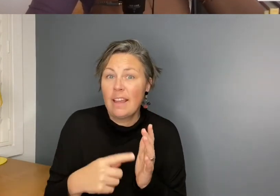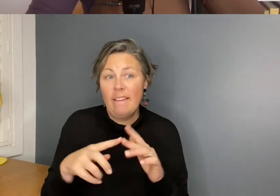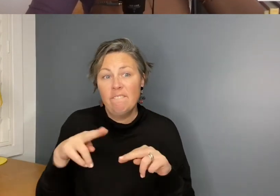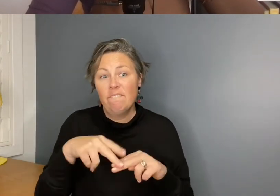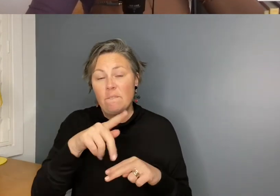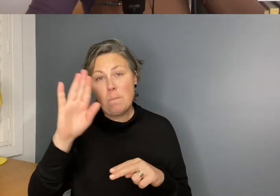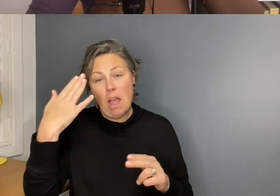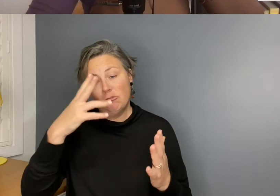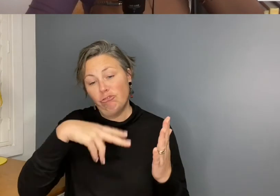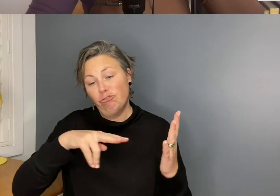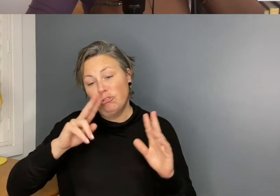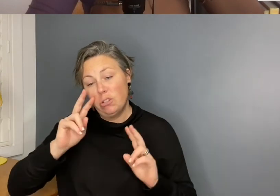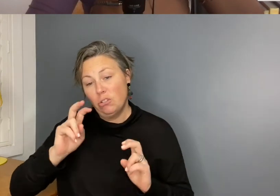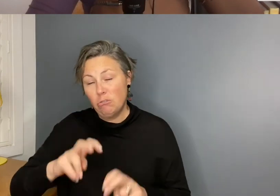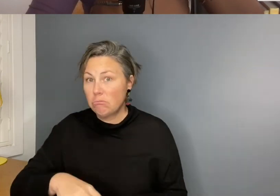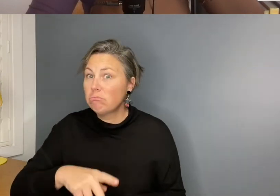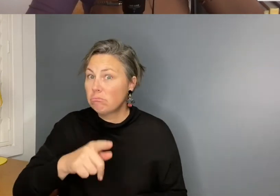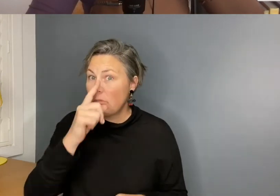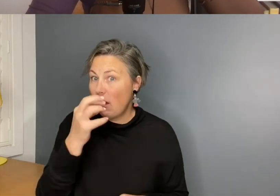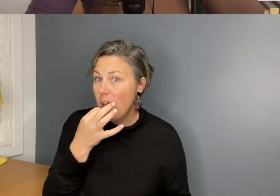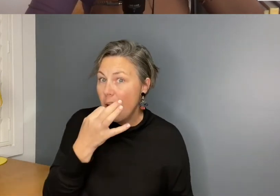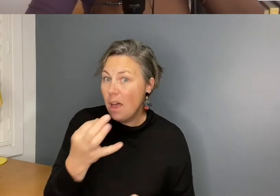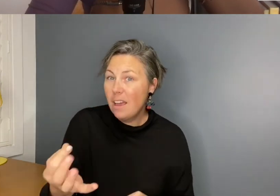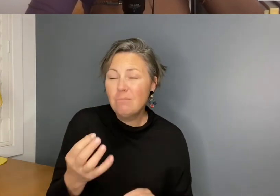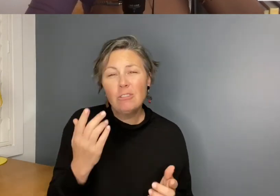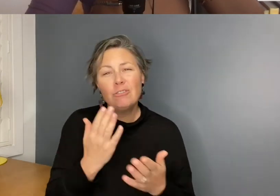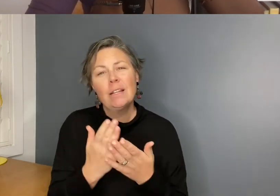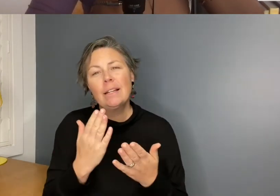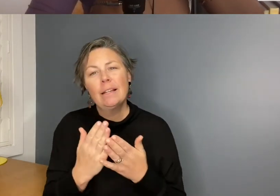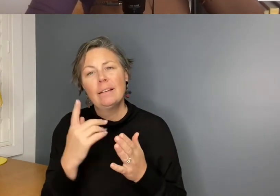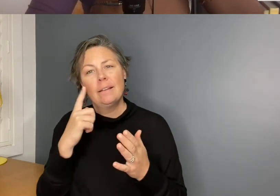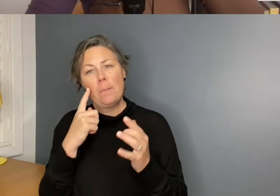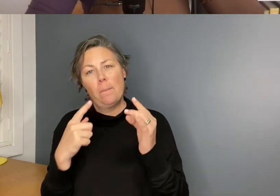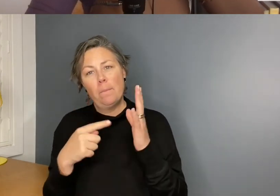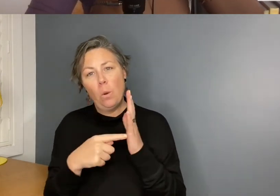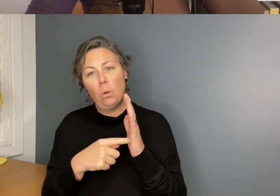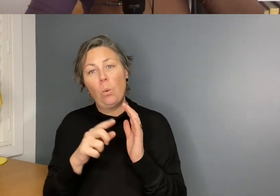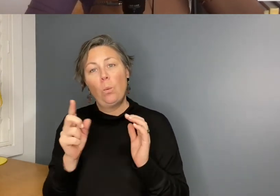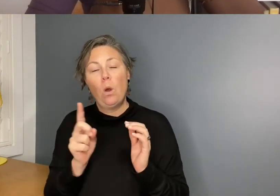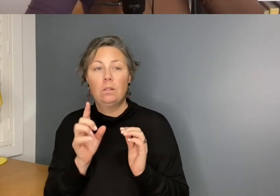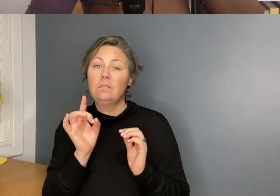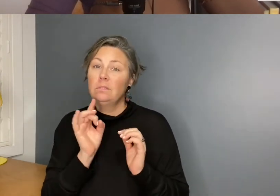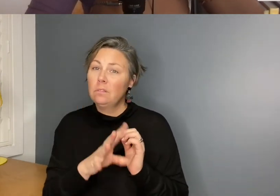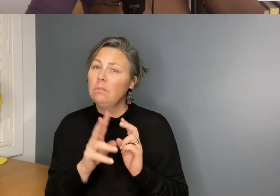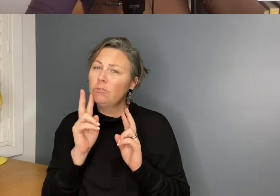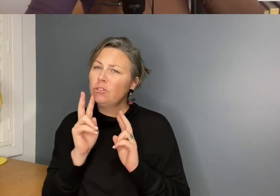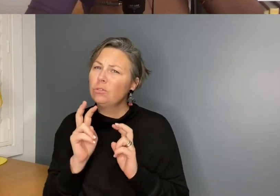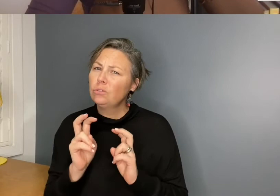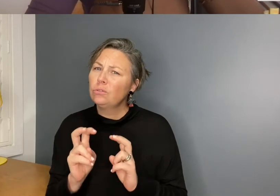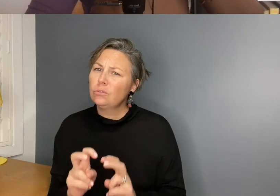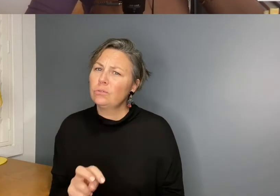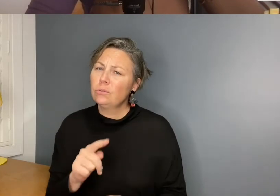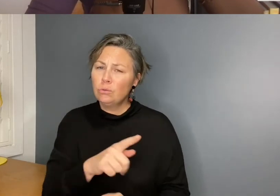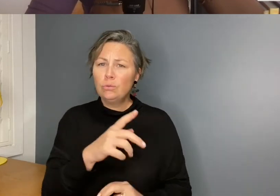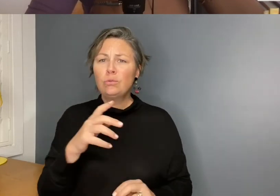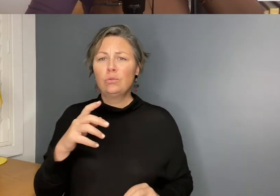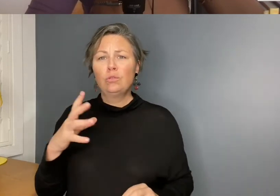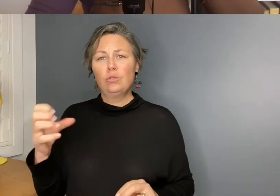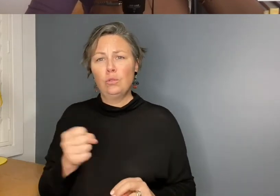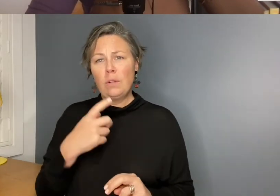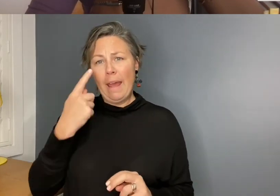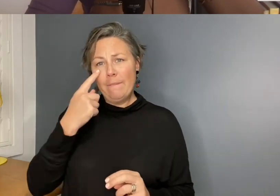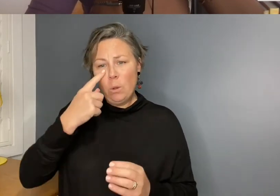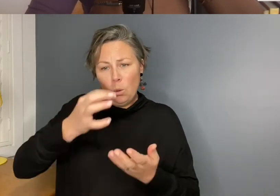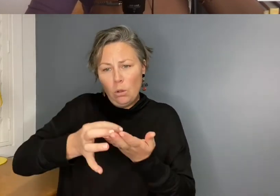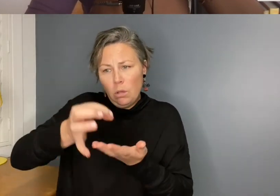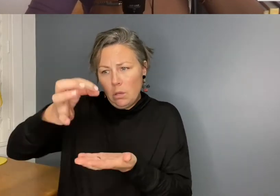But it kind of just reflects back on the idea of the importance of good quality research, that you really want to look at strains which have